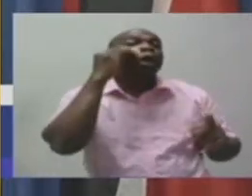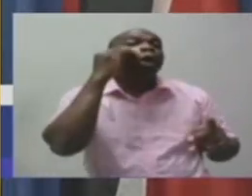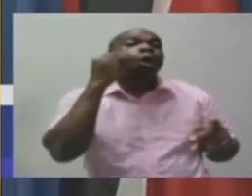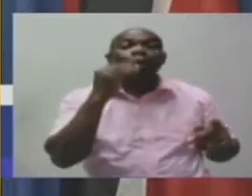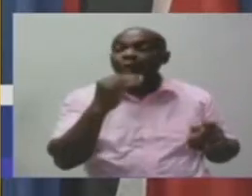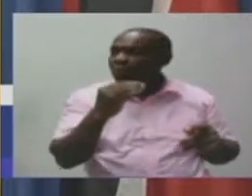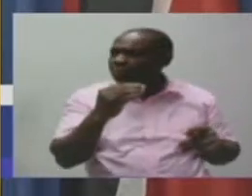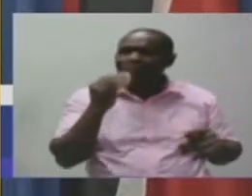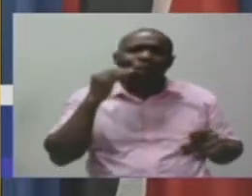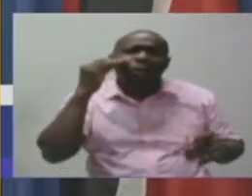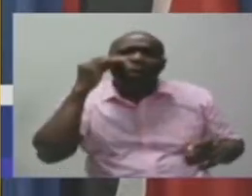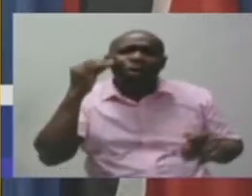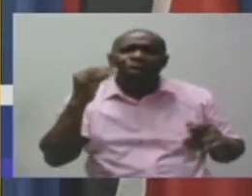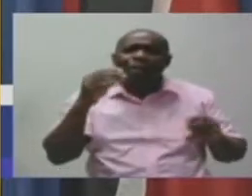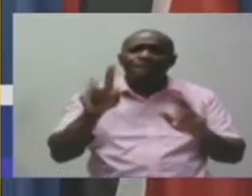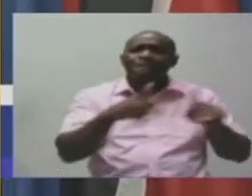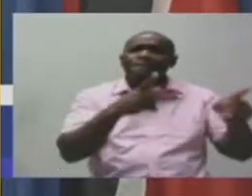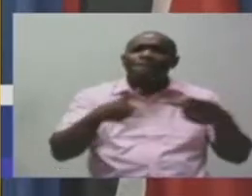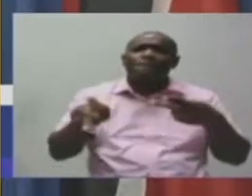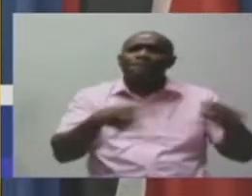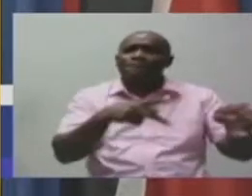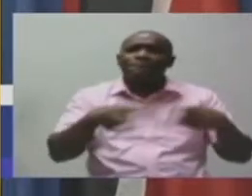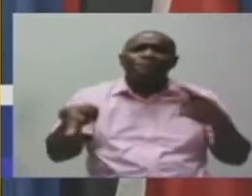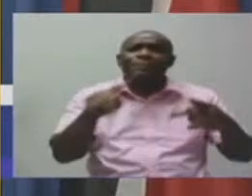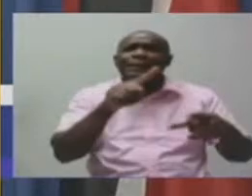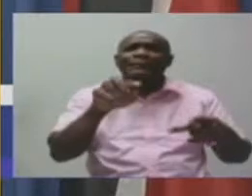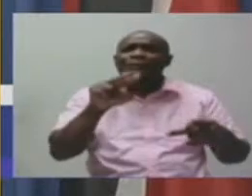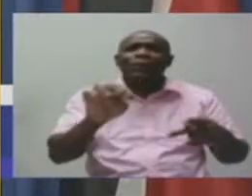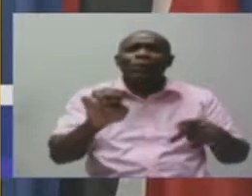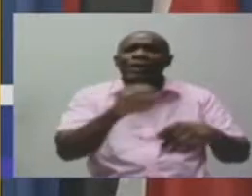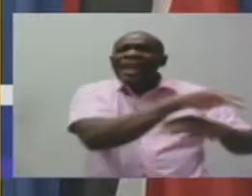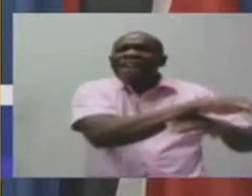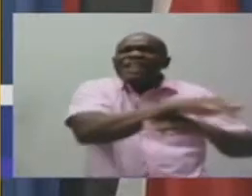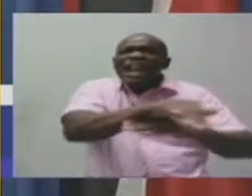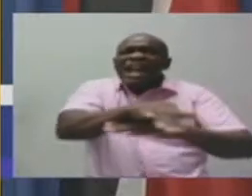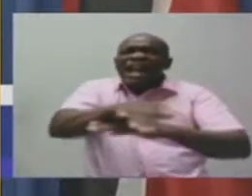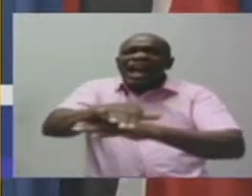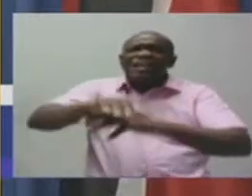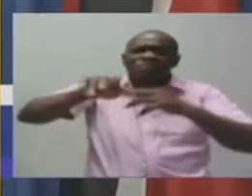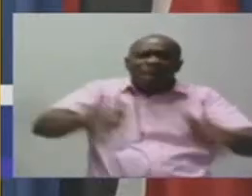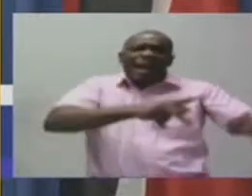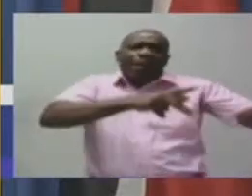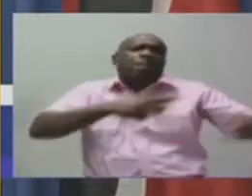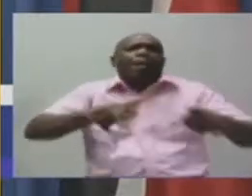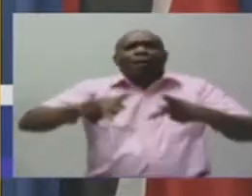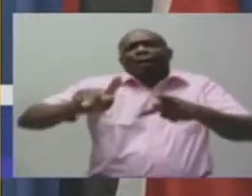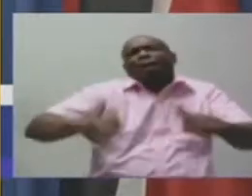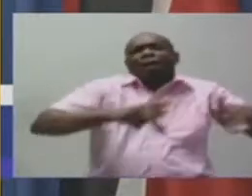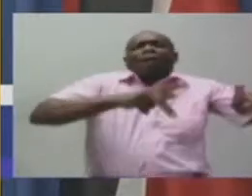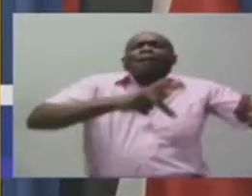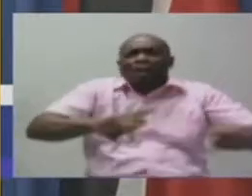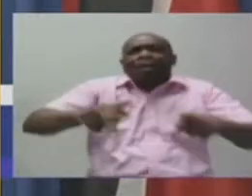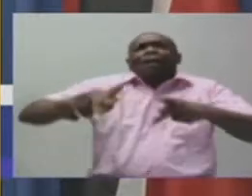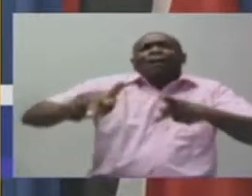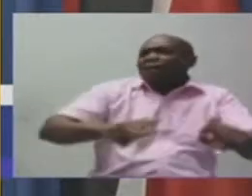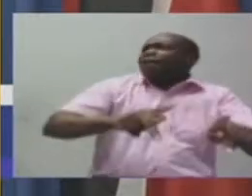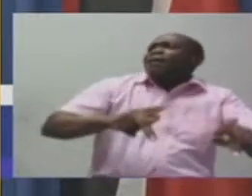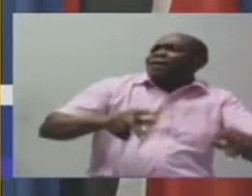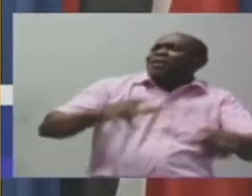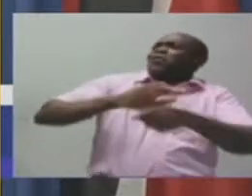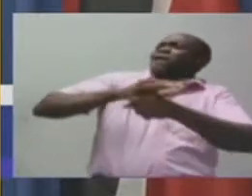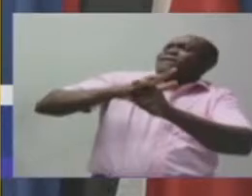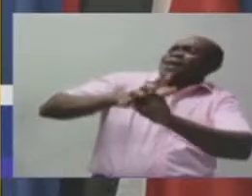some areas on a nightly basis. In other words, they are not concerned about what we are concerned